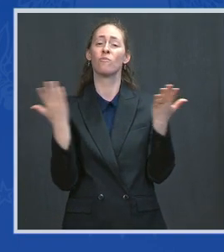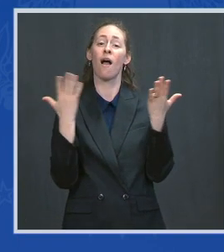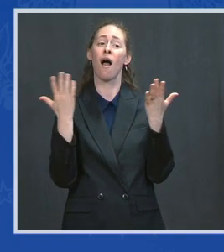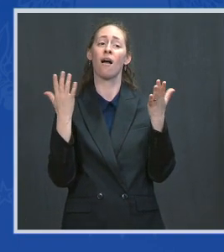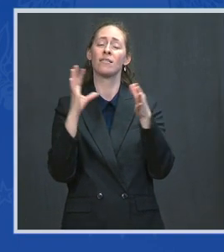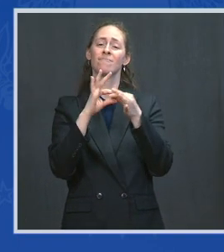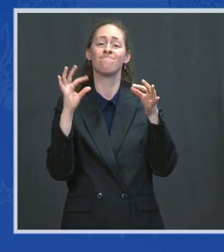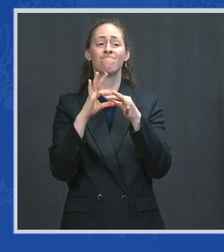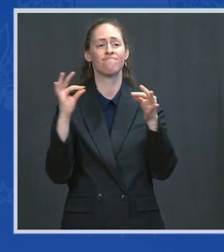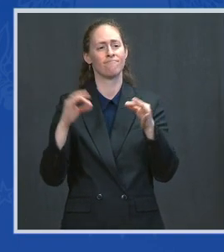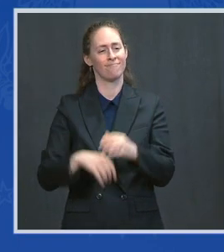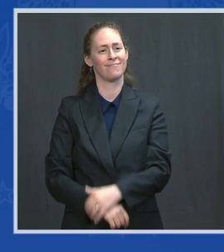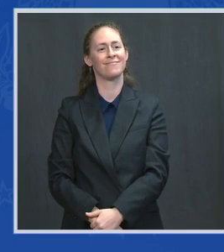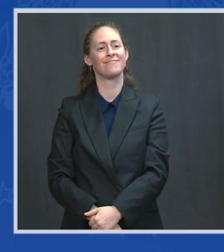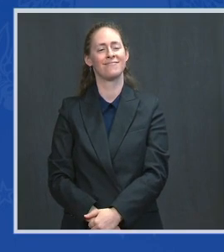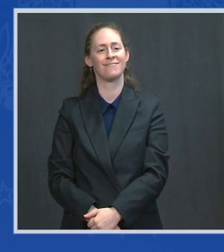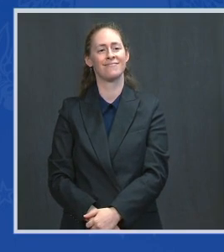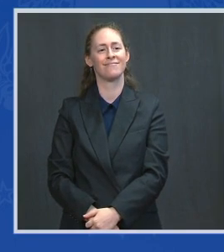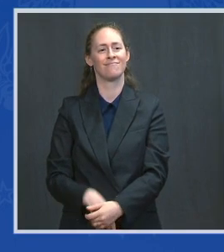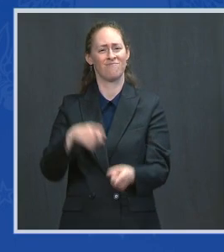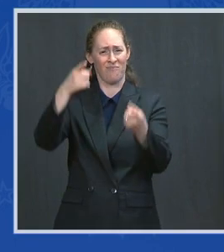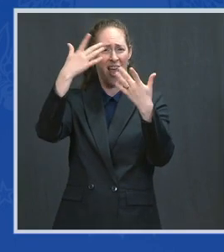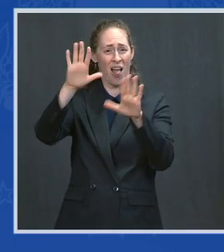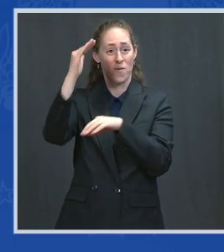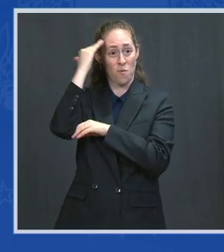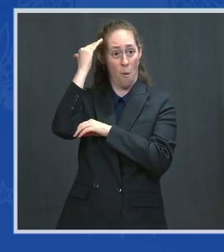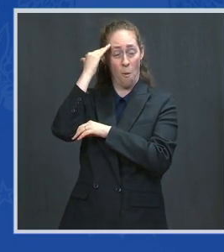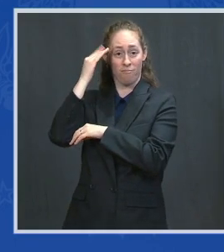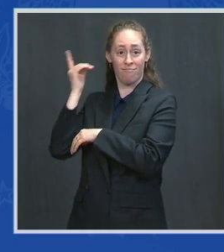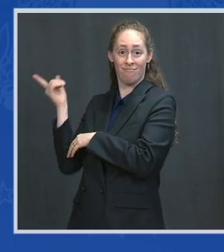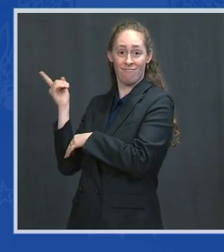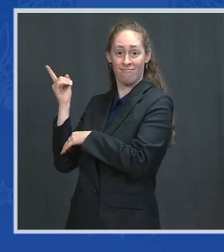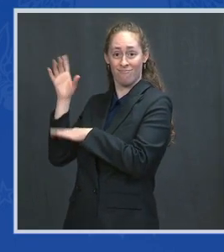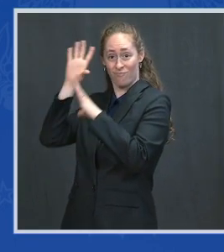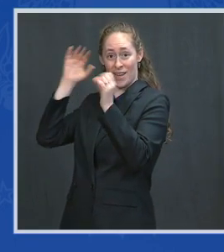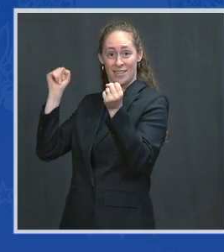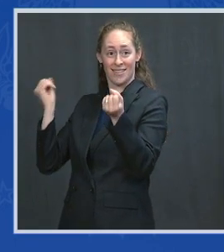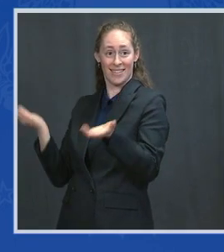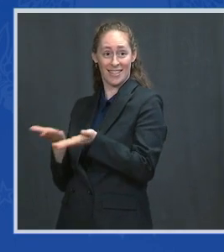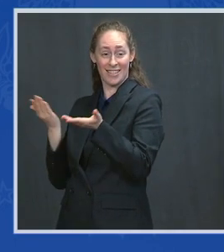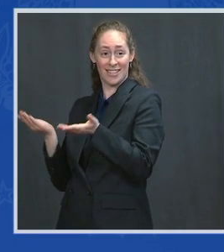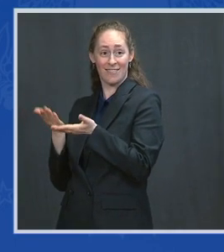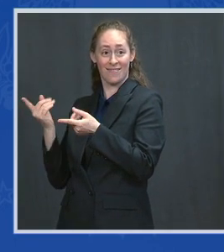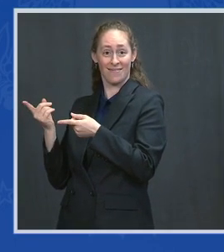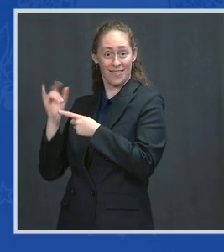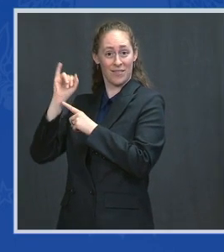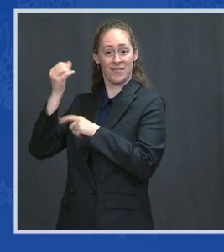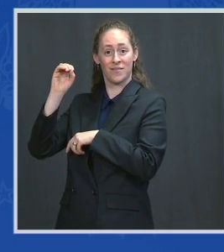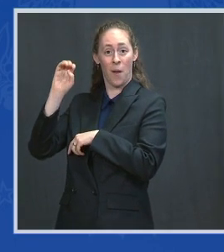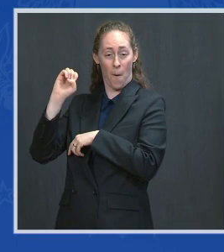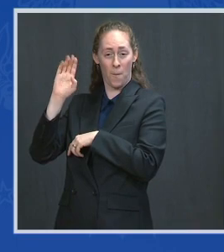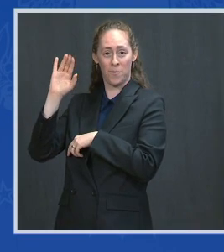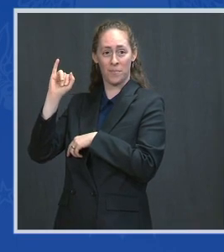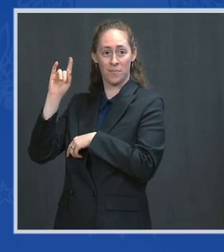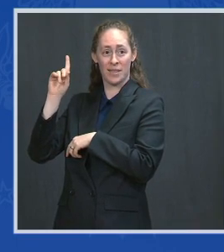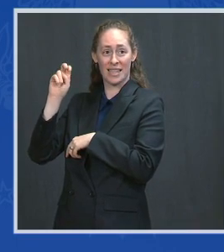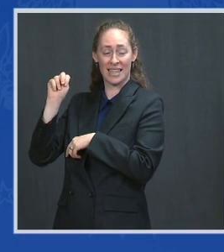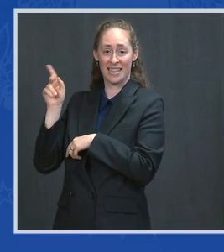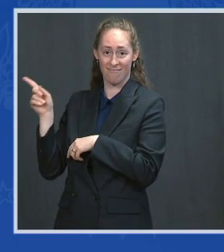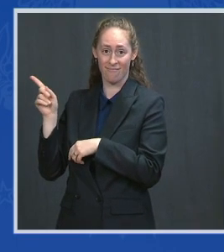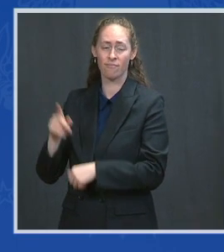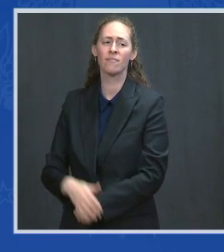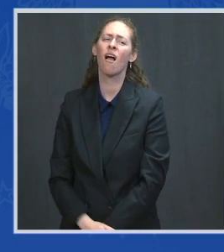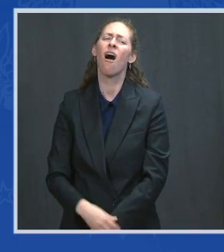We have a President of the United States in one Joe Biden who is committed to